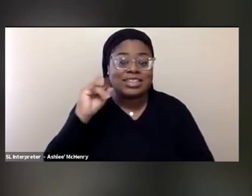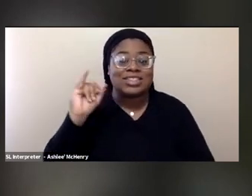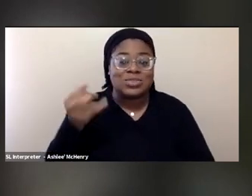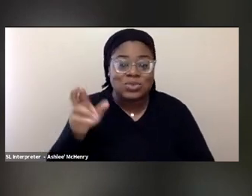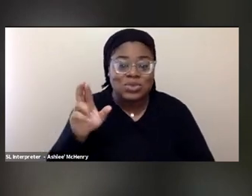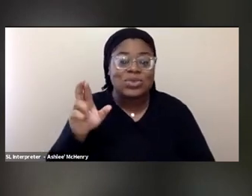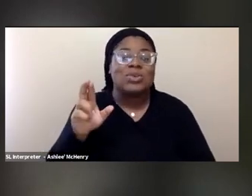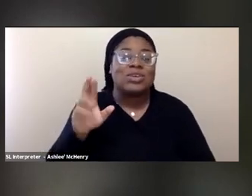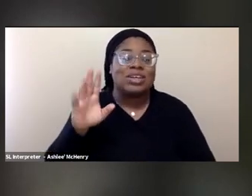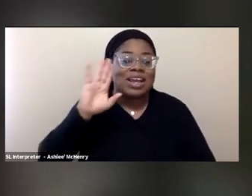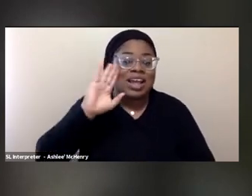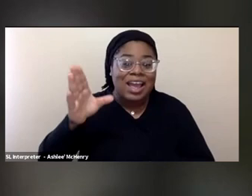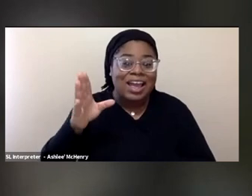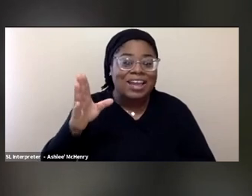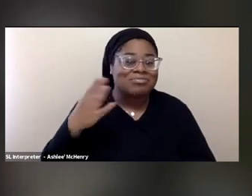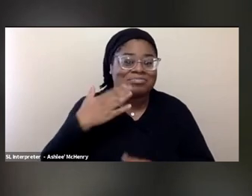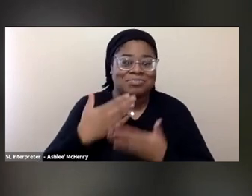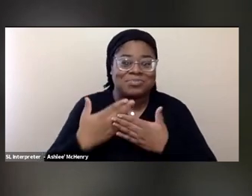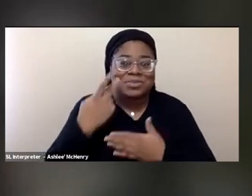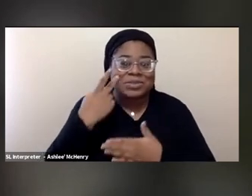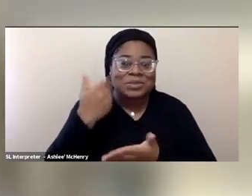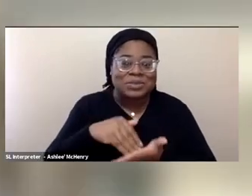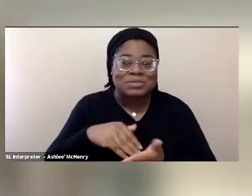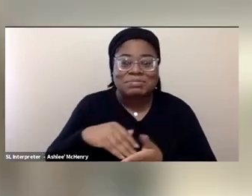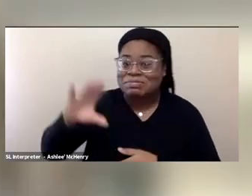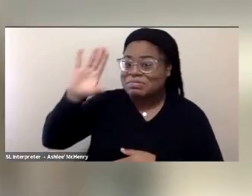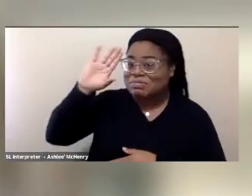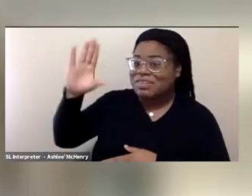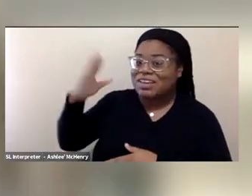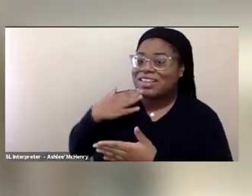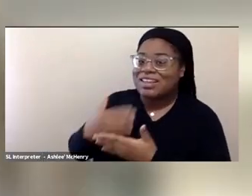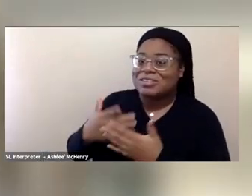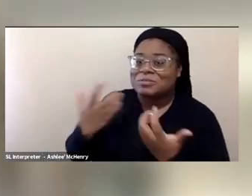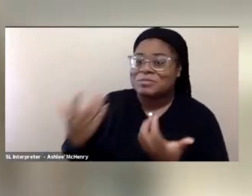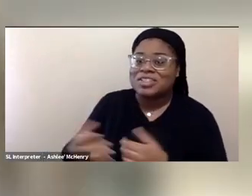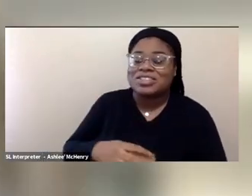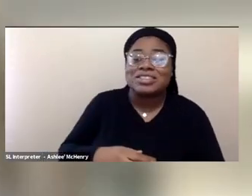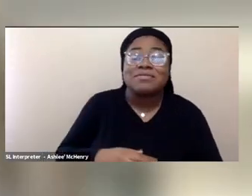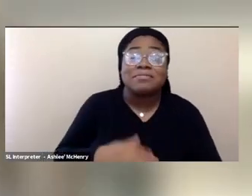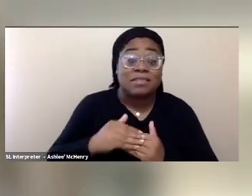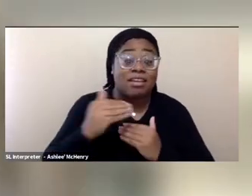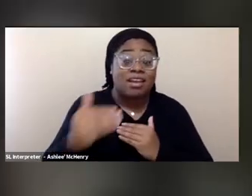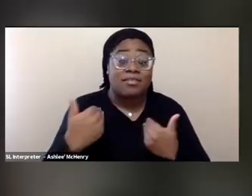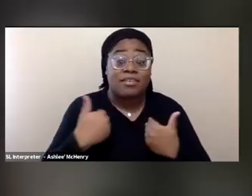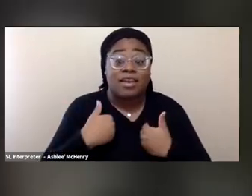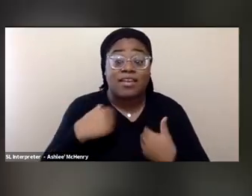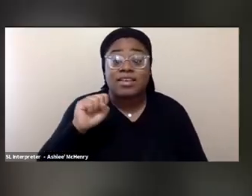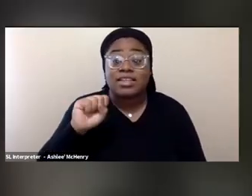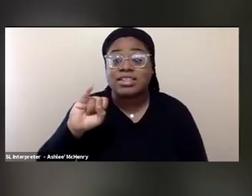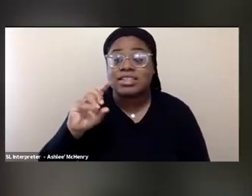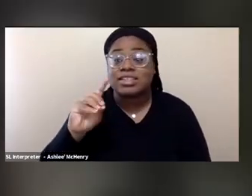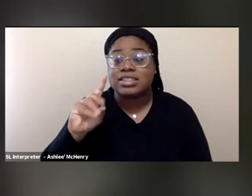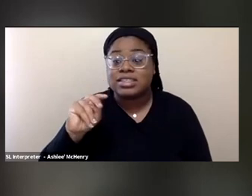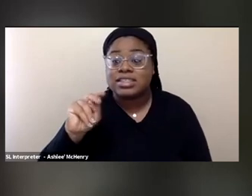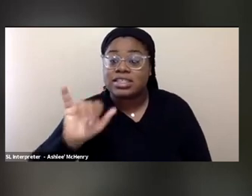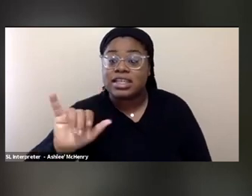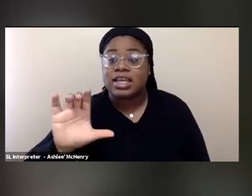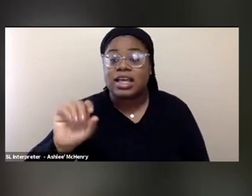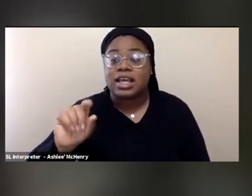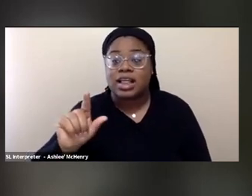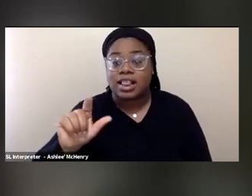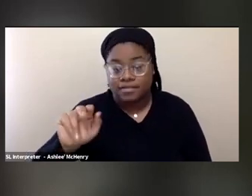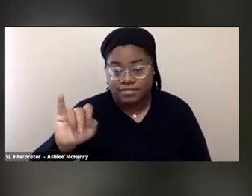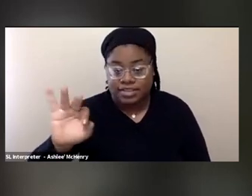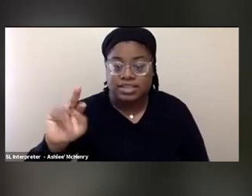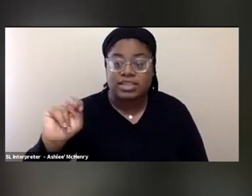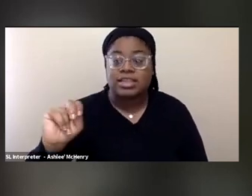Hi, Diane. Good to see you again. Hi, thank you so much. Next, Sydney Clifton, who's the Senior Vice President,